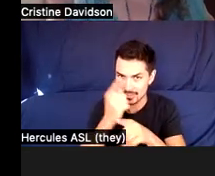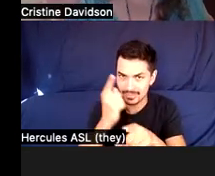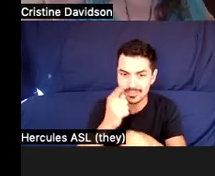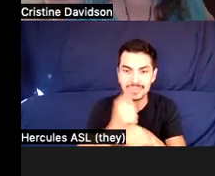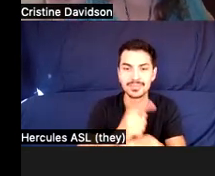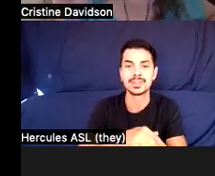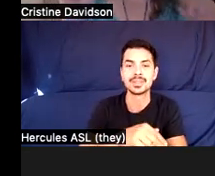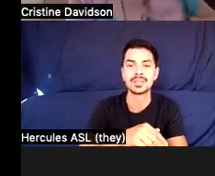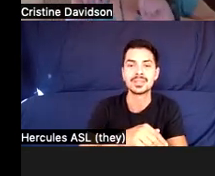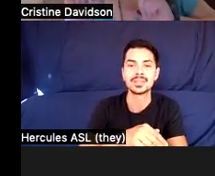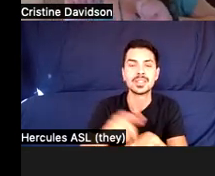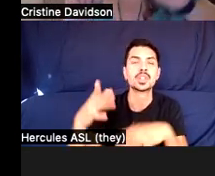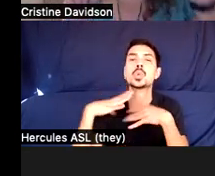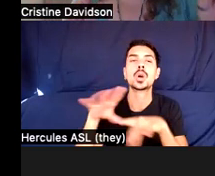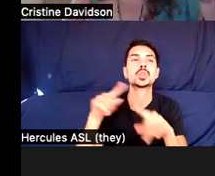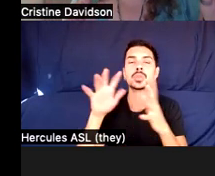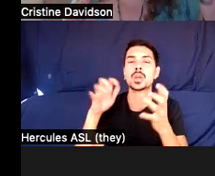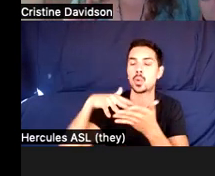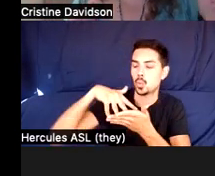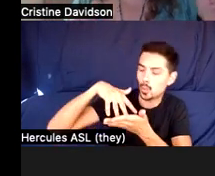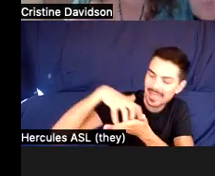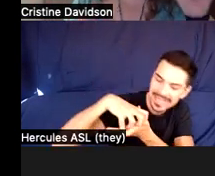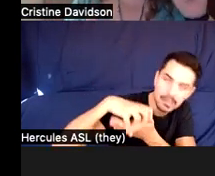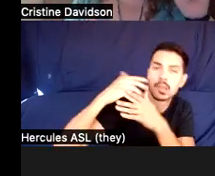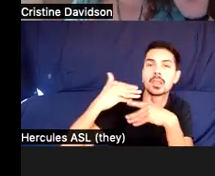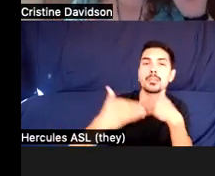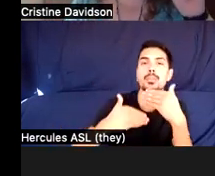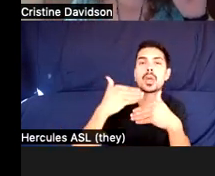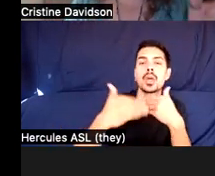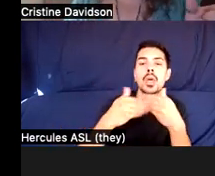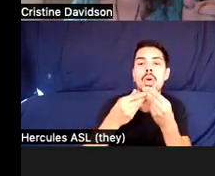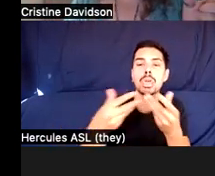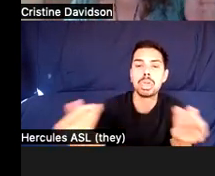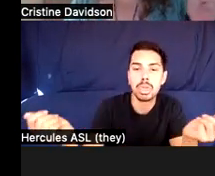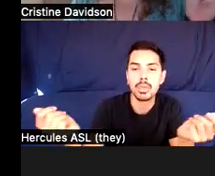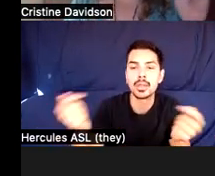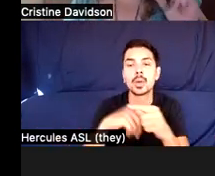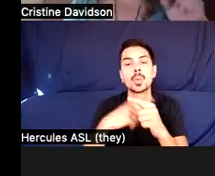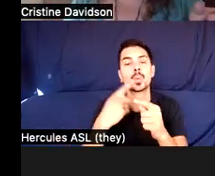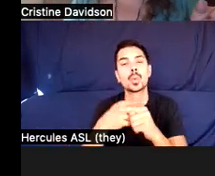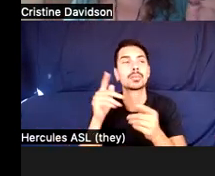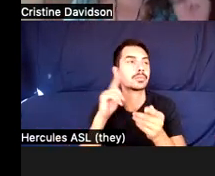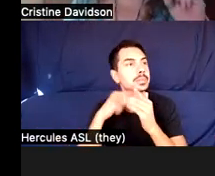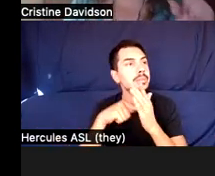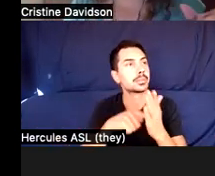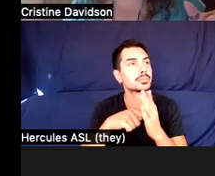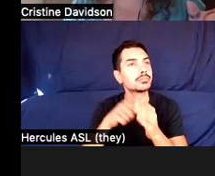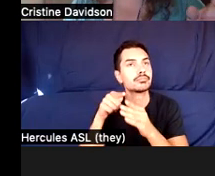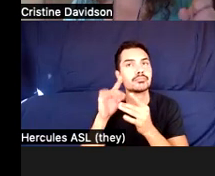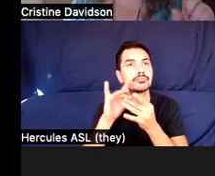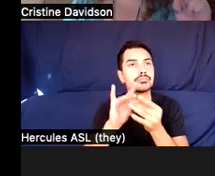weaken the process when it comes to reporting to law enforcement, getting the investigation going, the witnesses,